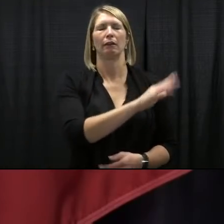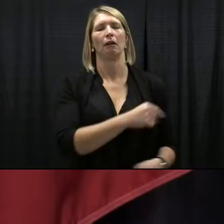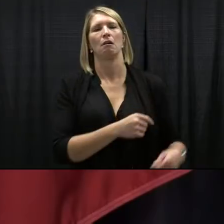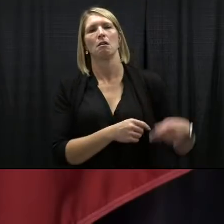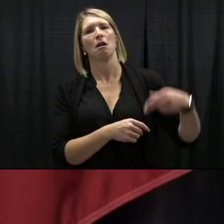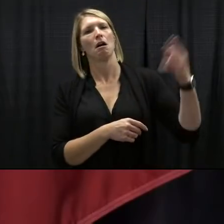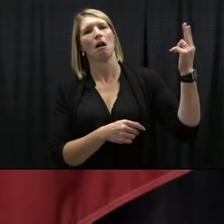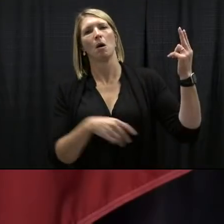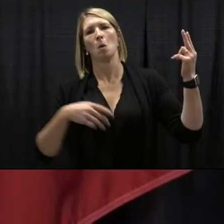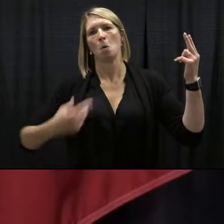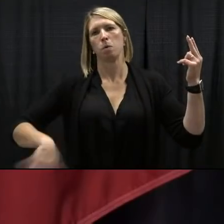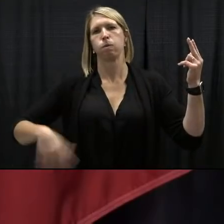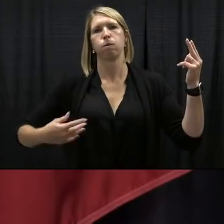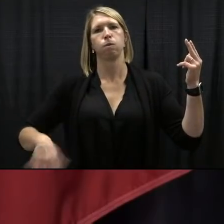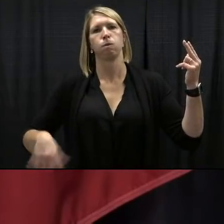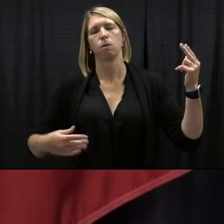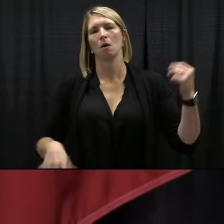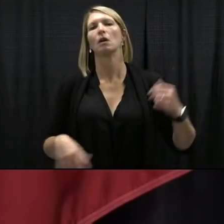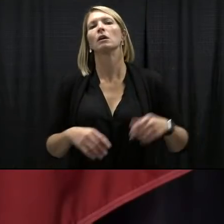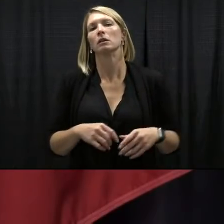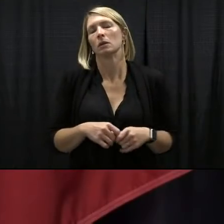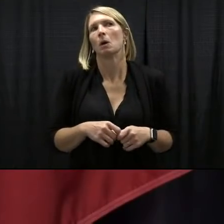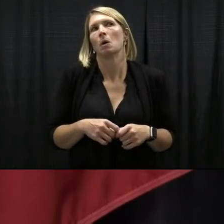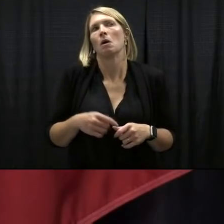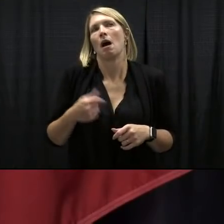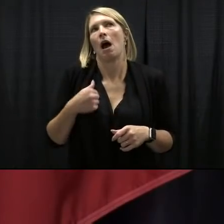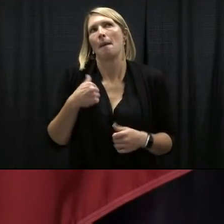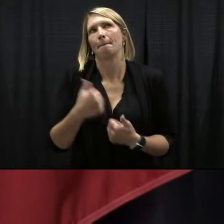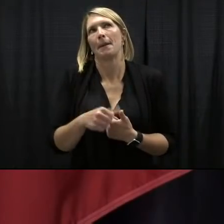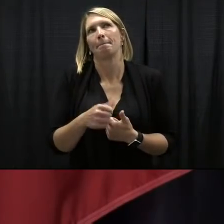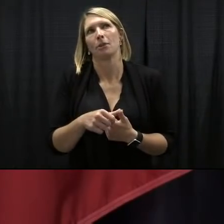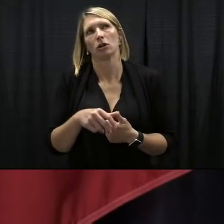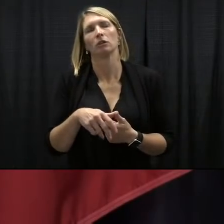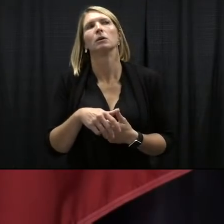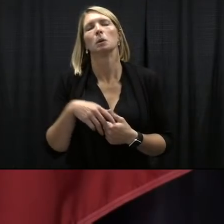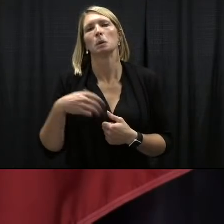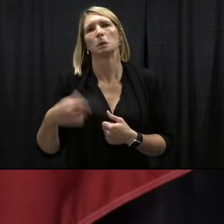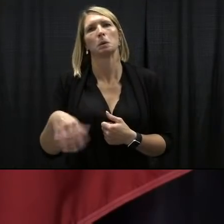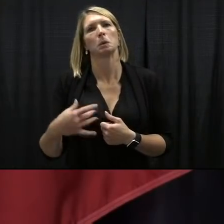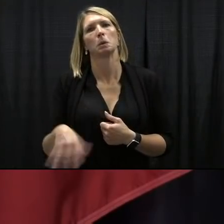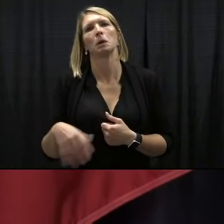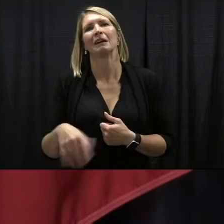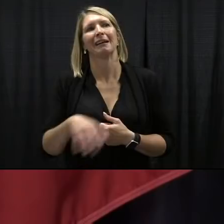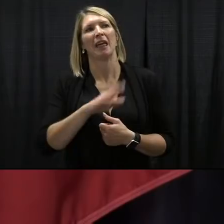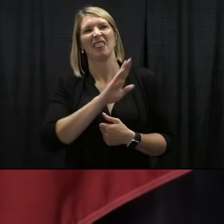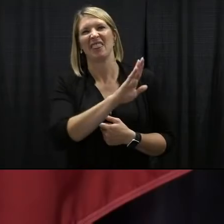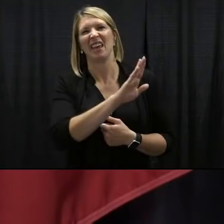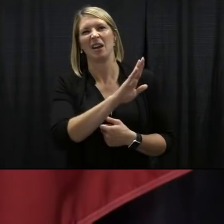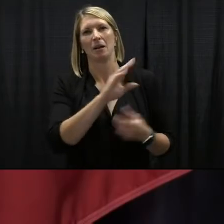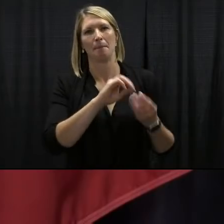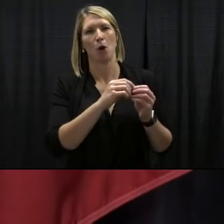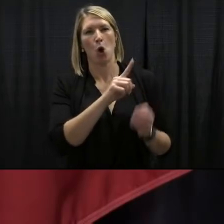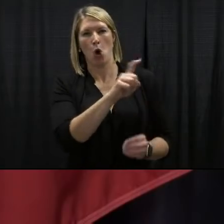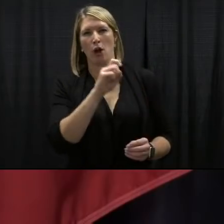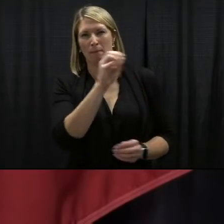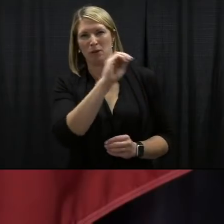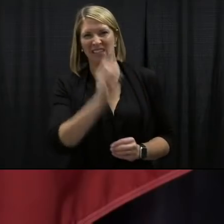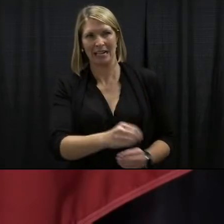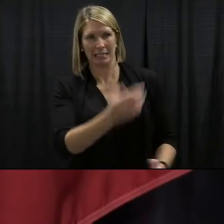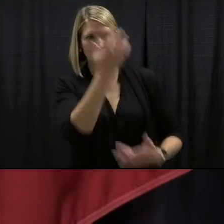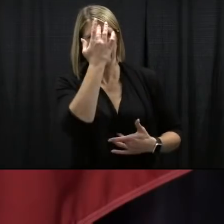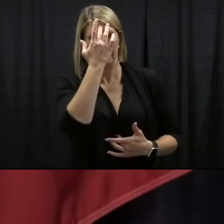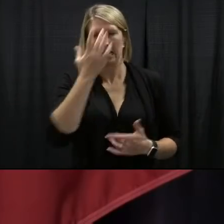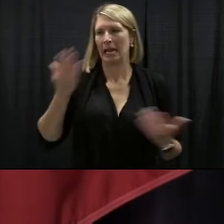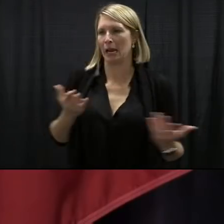residents infected involved, be they vaccinated or unvaccinated, versus the 100% that was seen in the nursing home